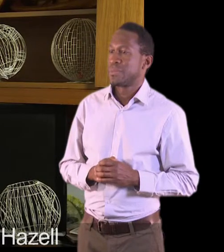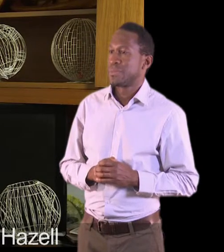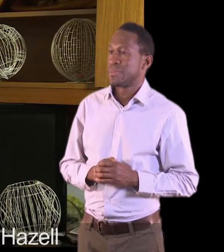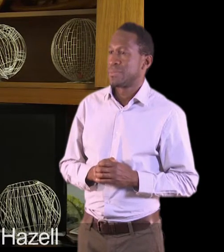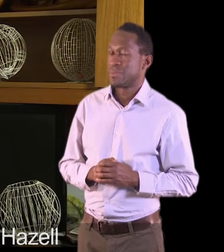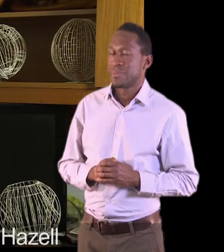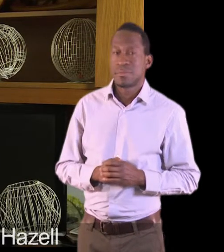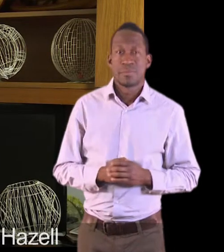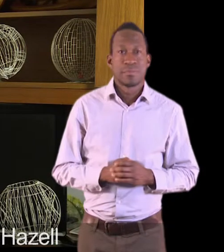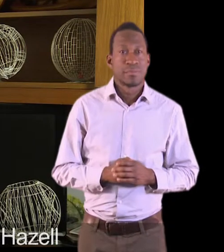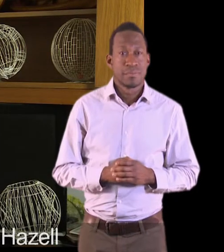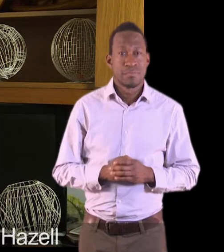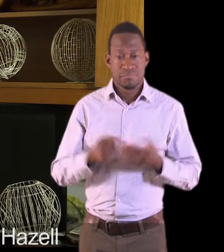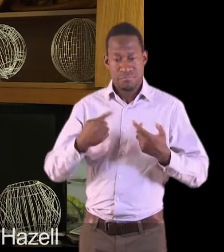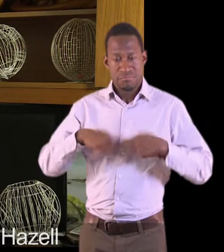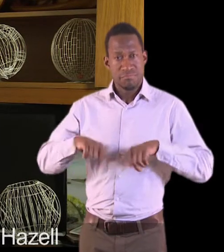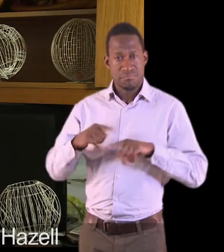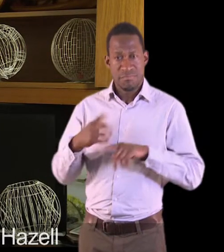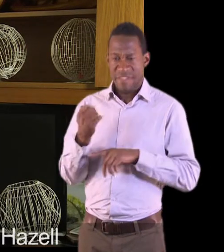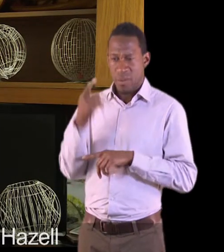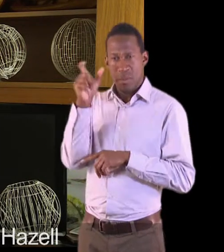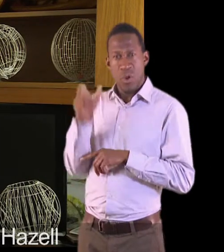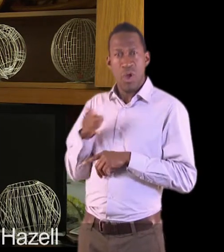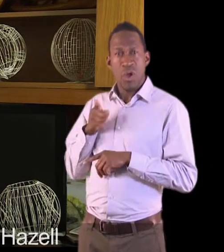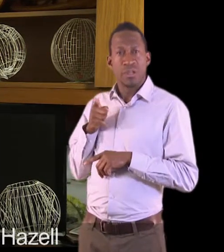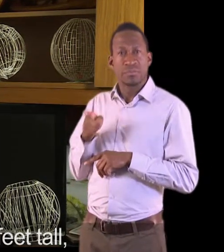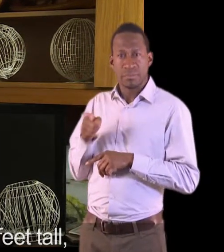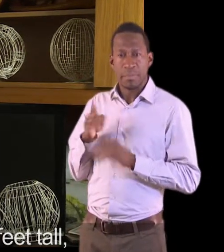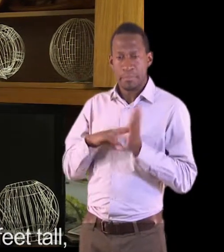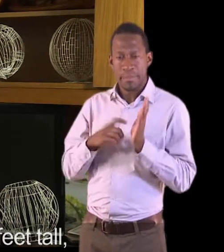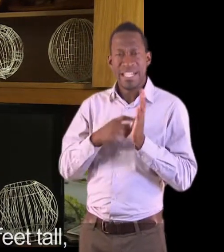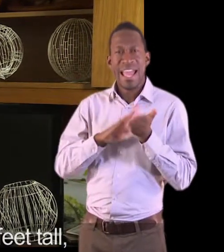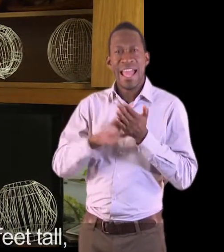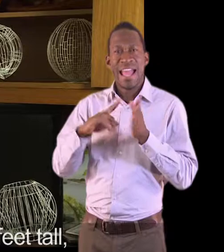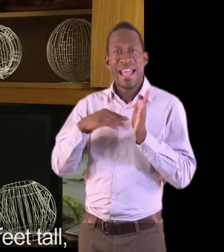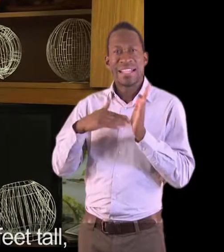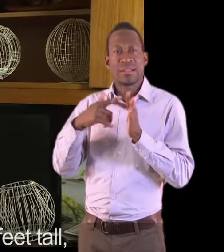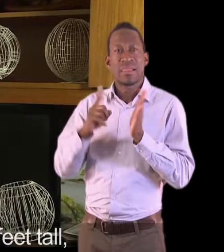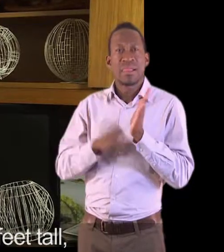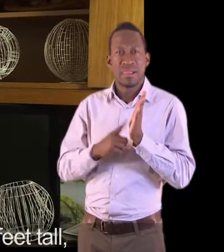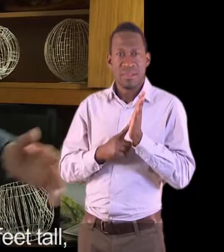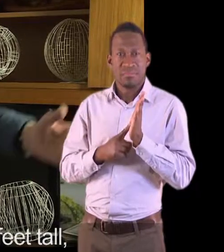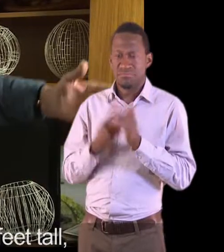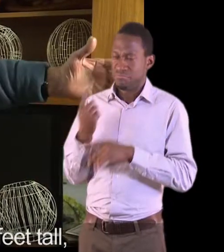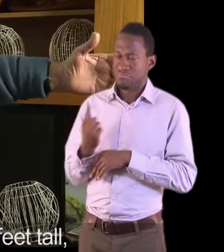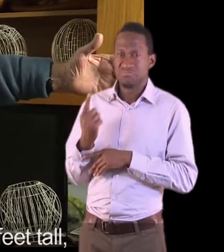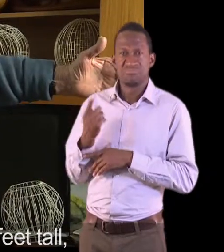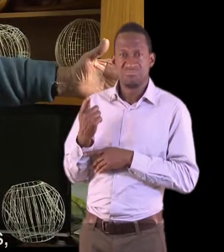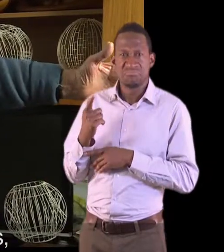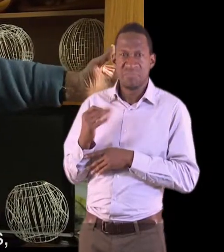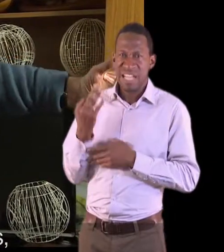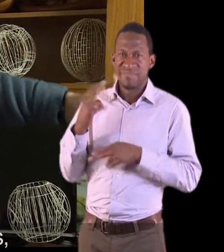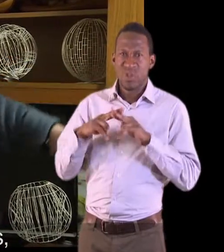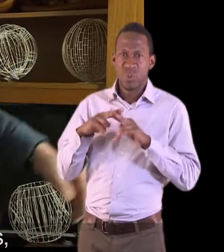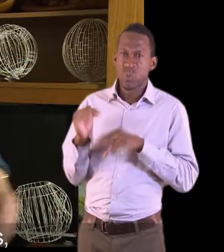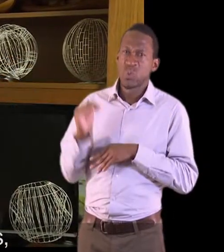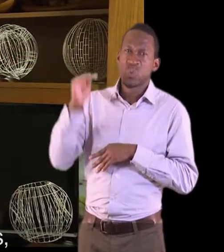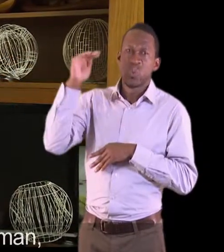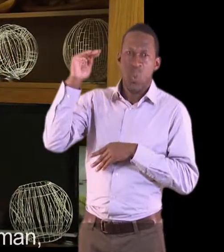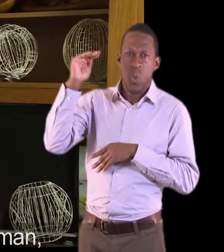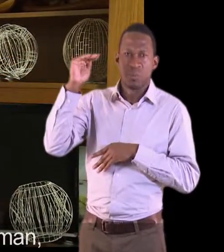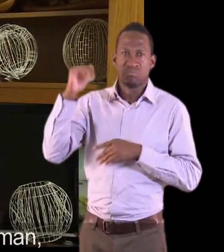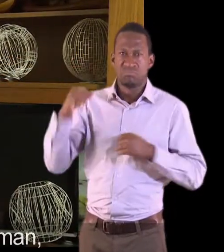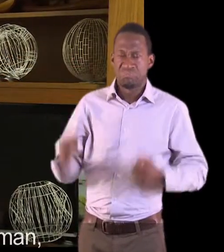We had one bloke, Hazel his name was, Mr. Hazel. He was about 8 feet tall, broad as a